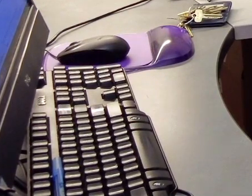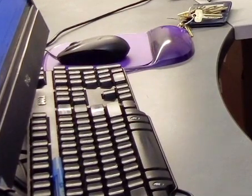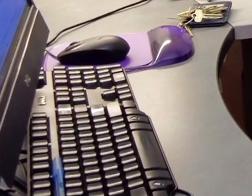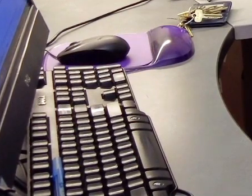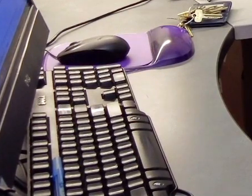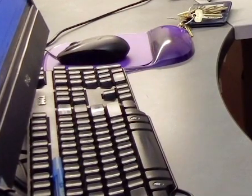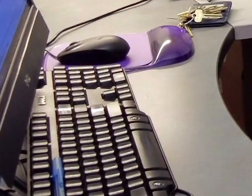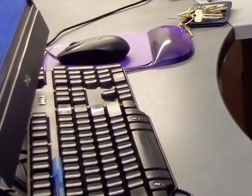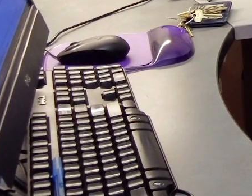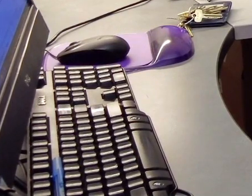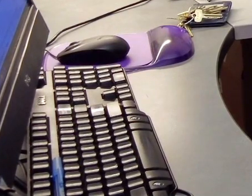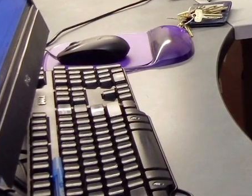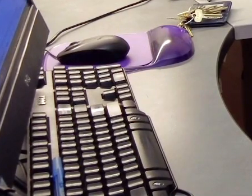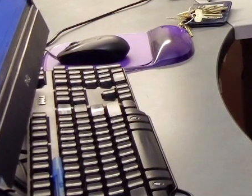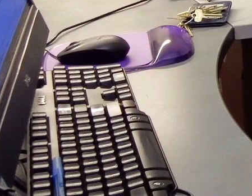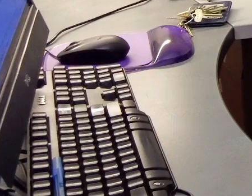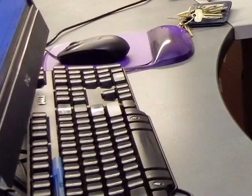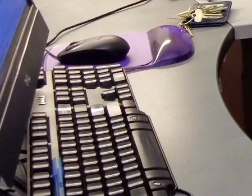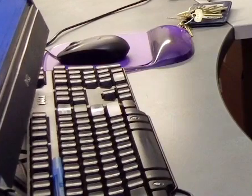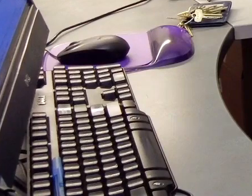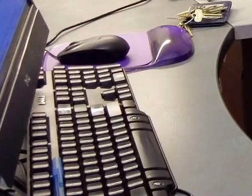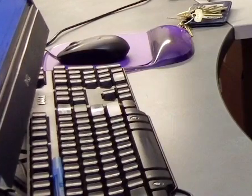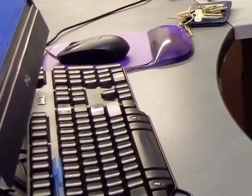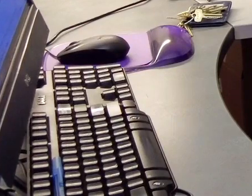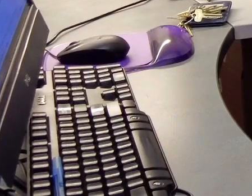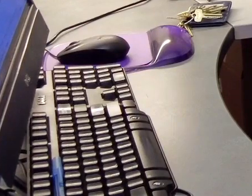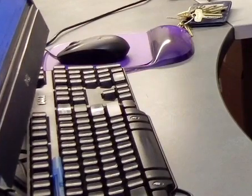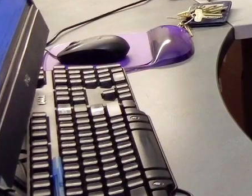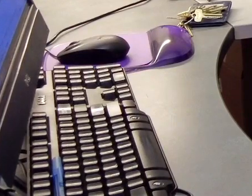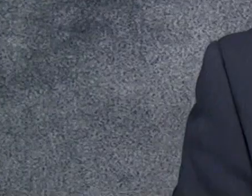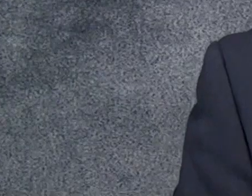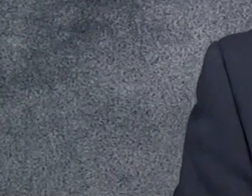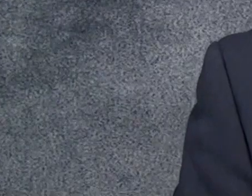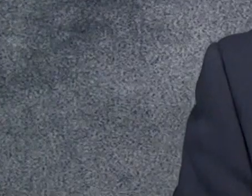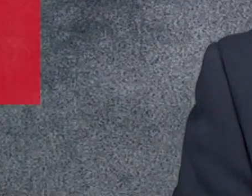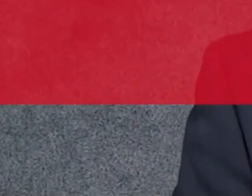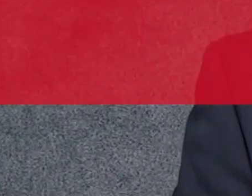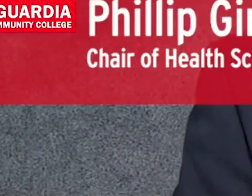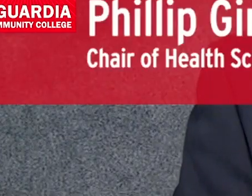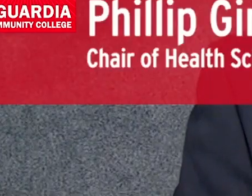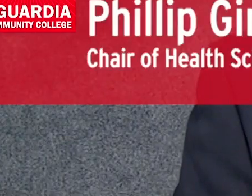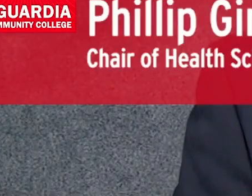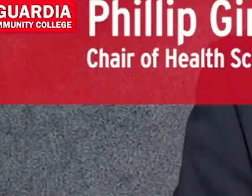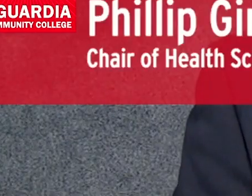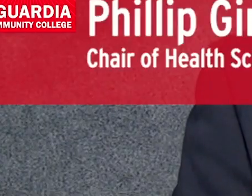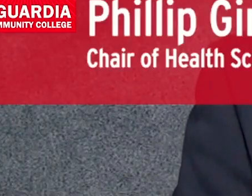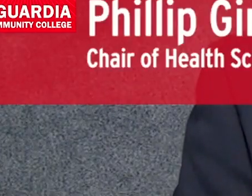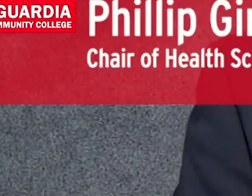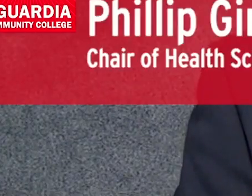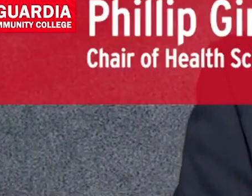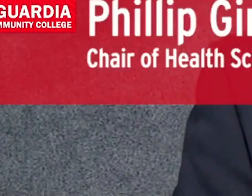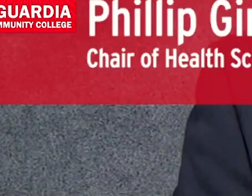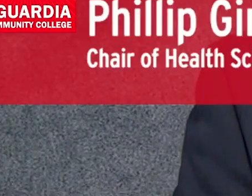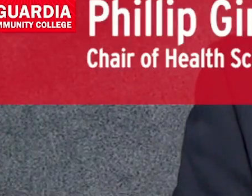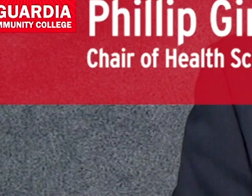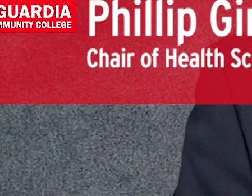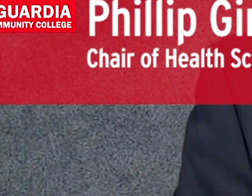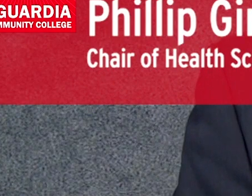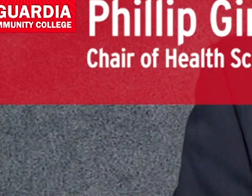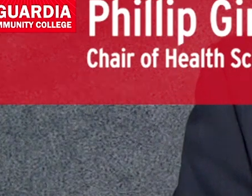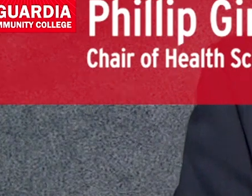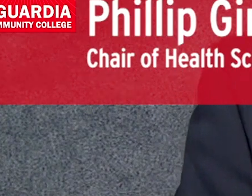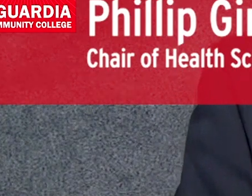with NYC Financial Empowerment Center. We have a few goals for our department. Number one is to expand the